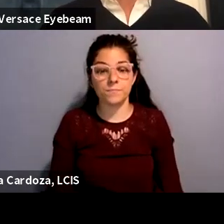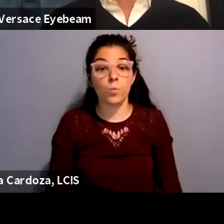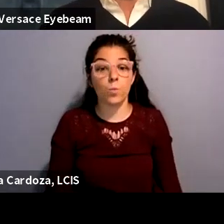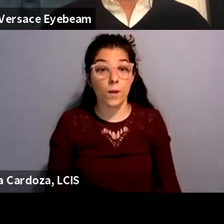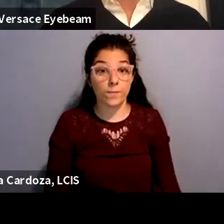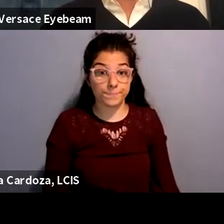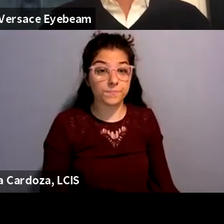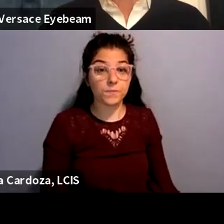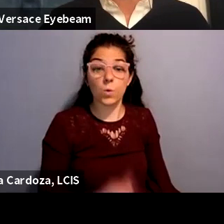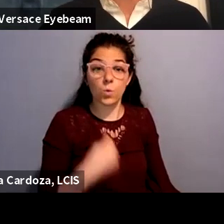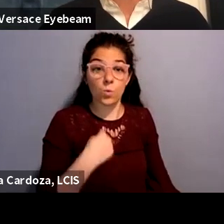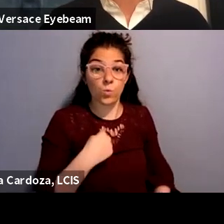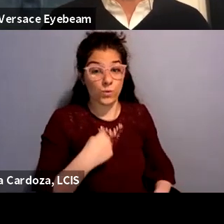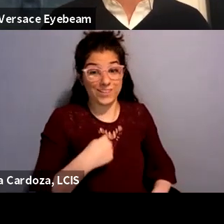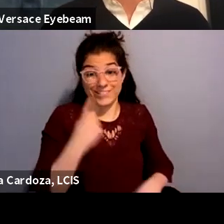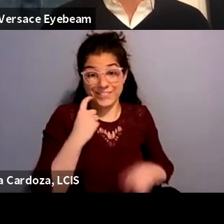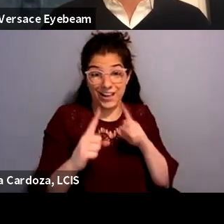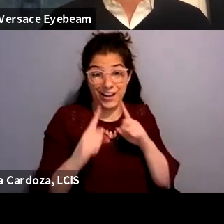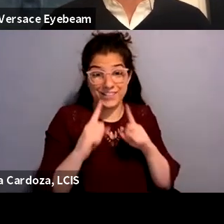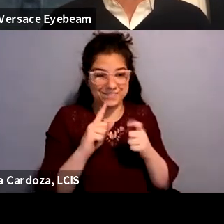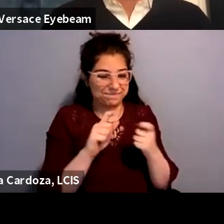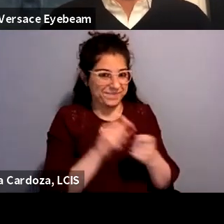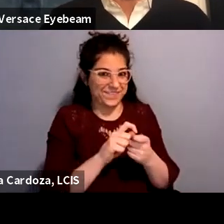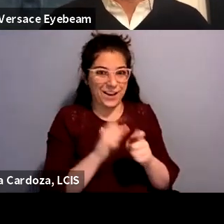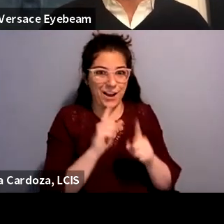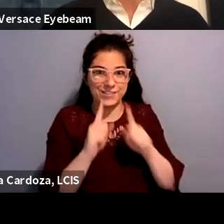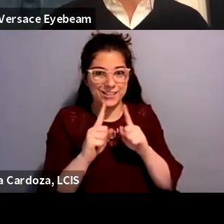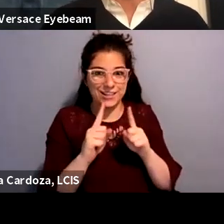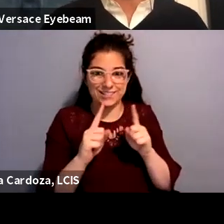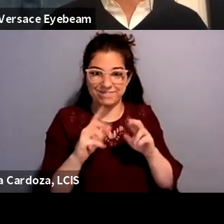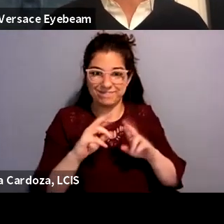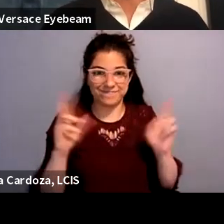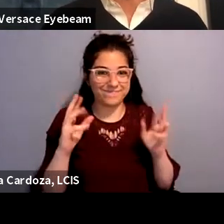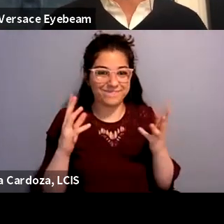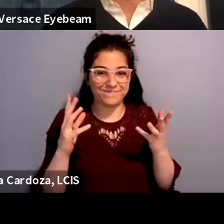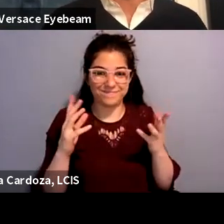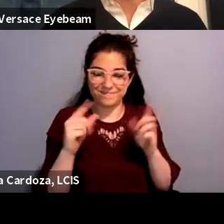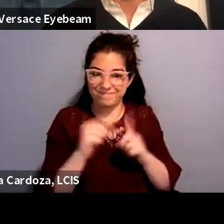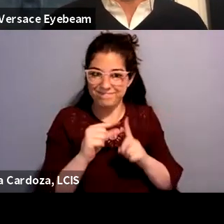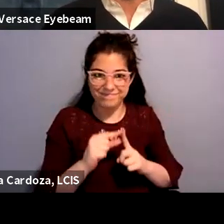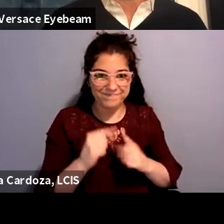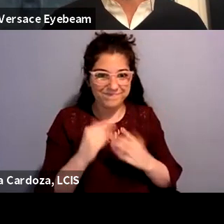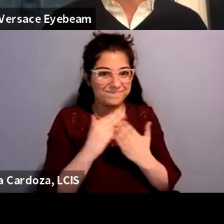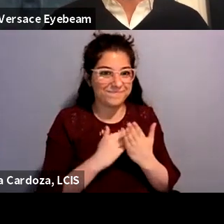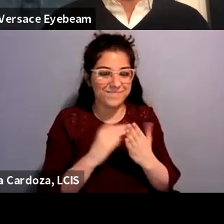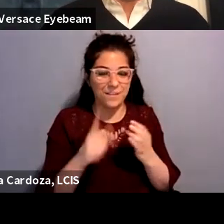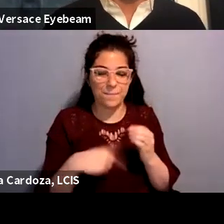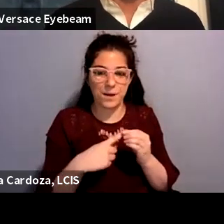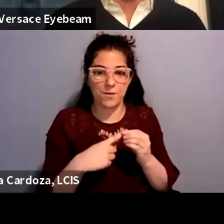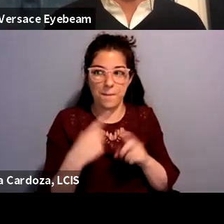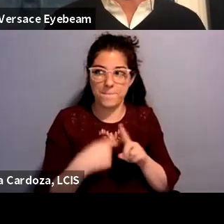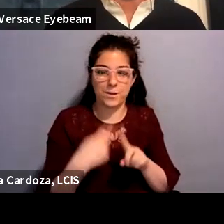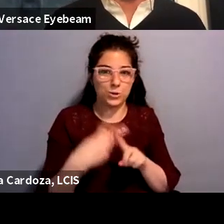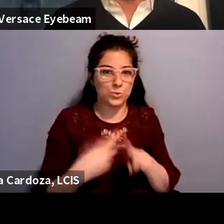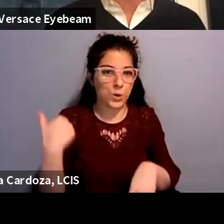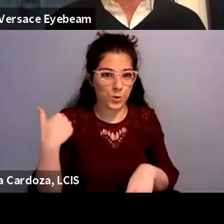Well, we actually had that exact conversation scripted word for word about a month or two ago.